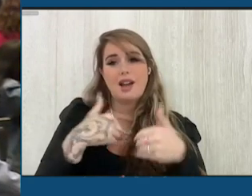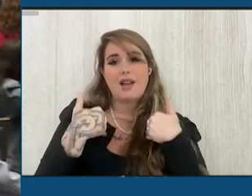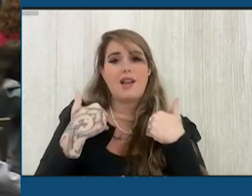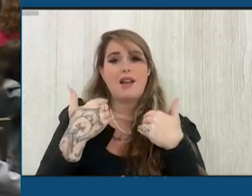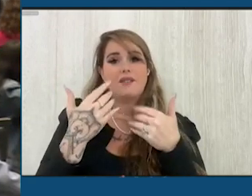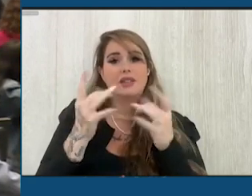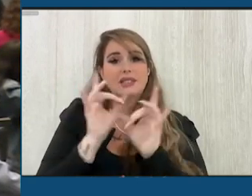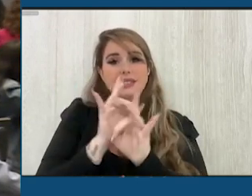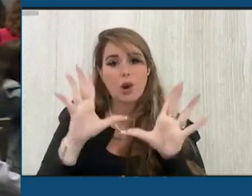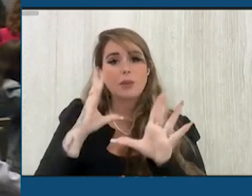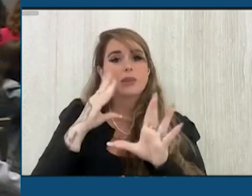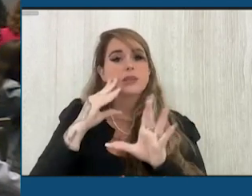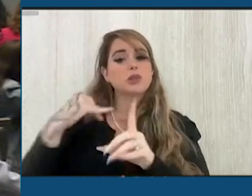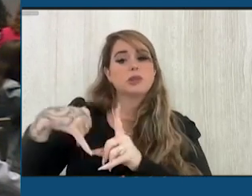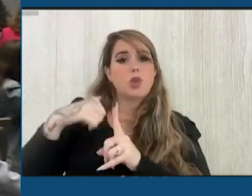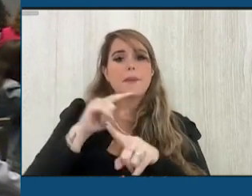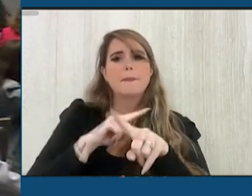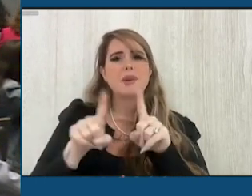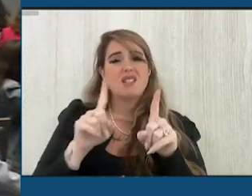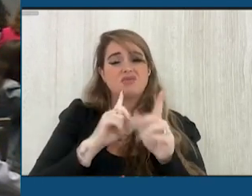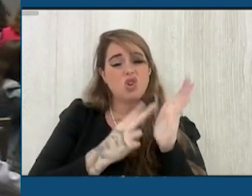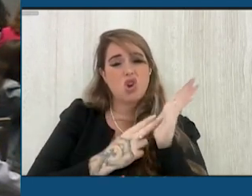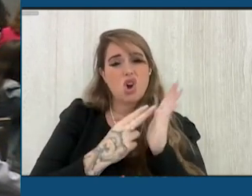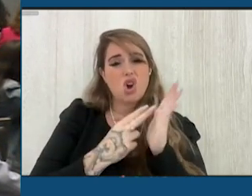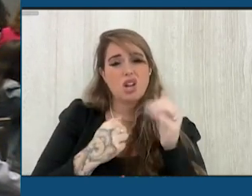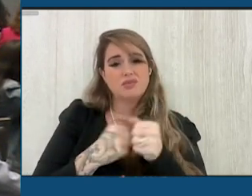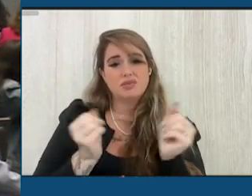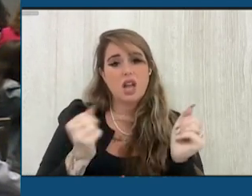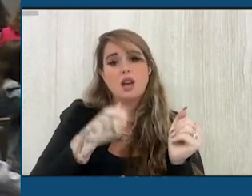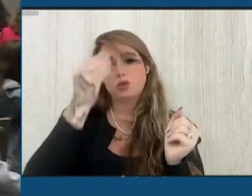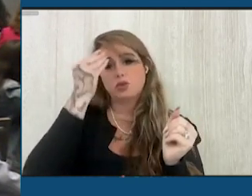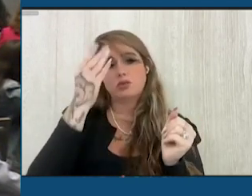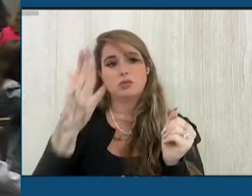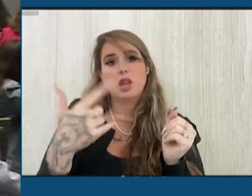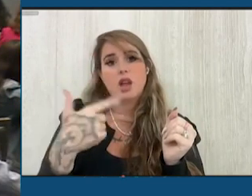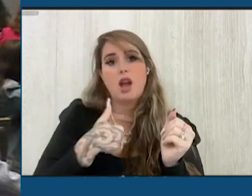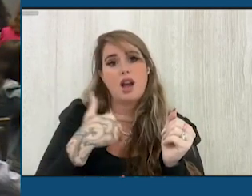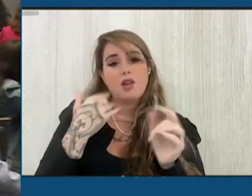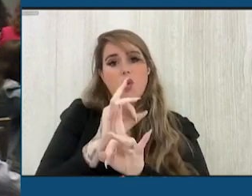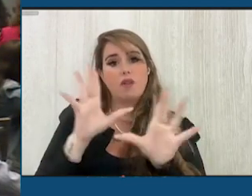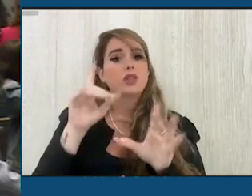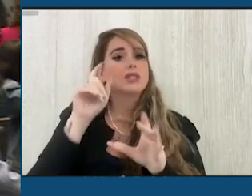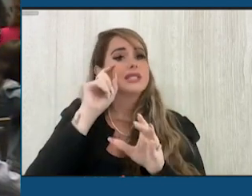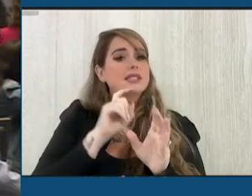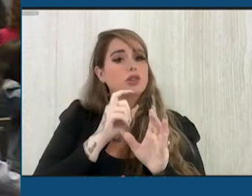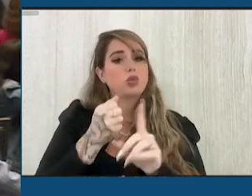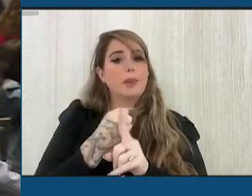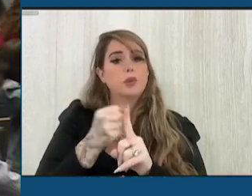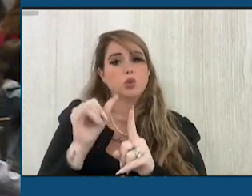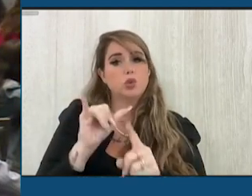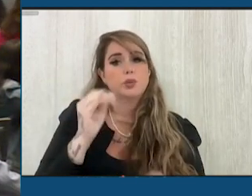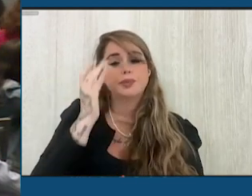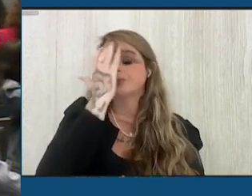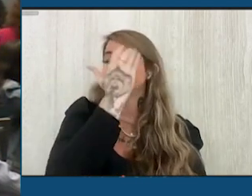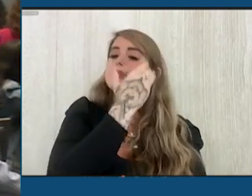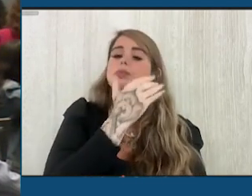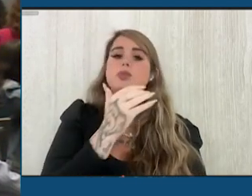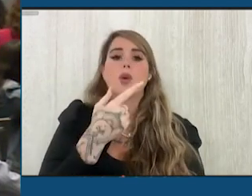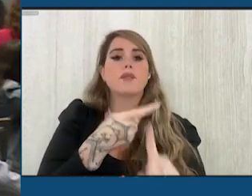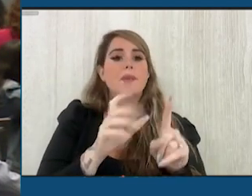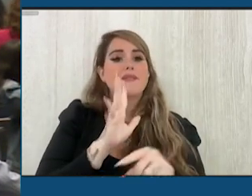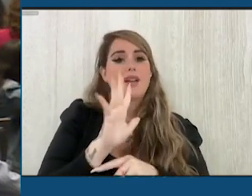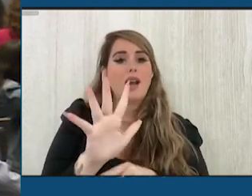bullying, but just to be honest and open with all of you, I had pretty horrific sexual abuse. So from 5 years old